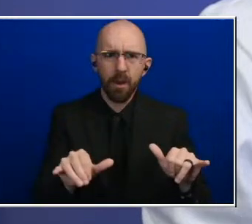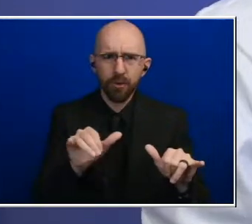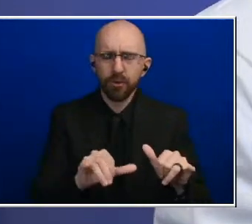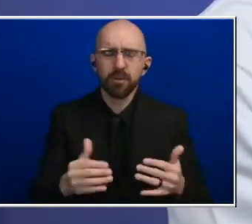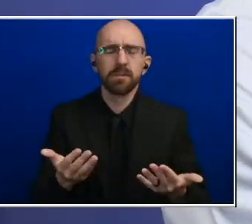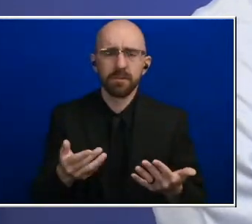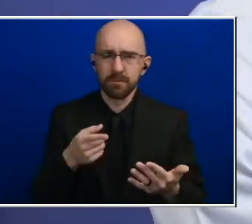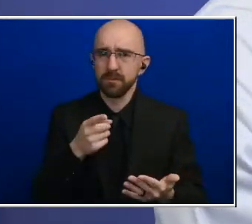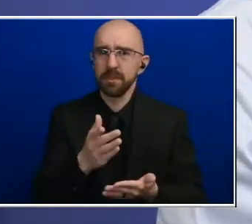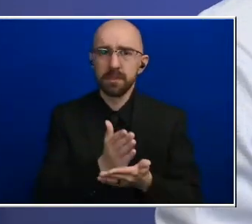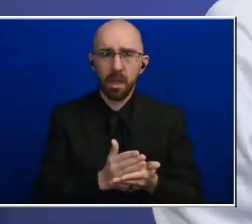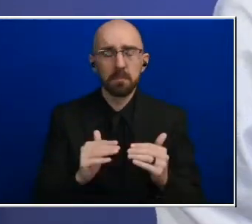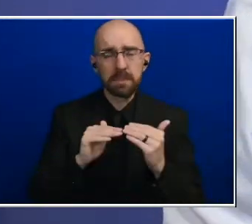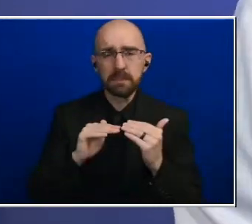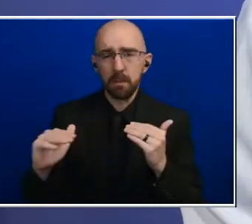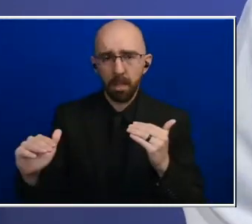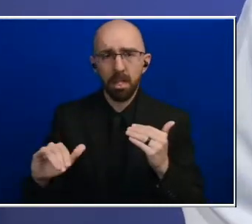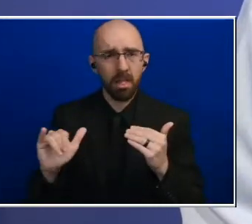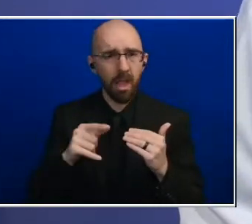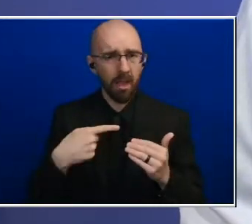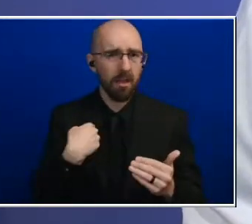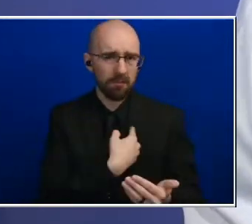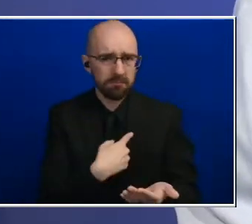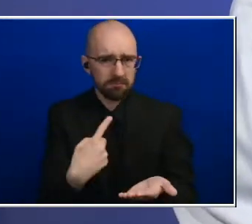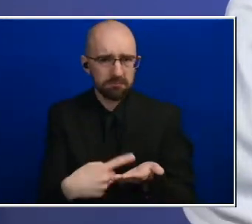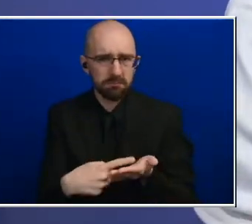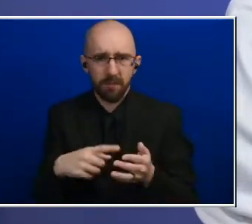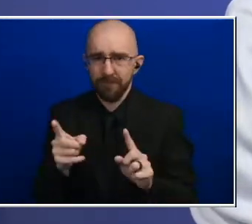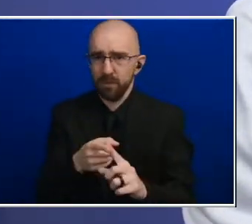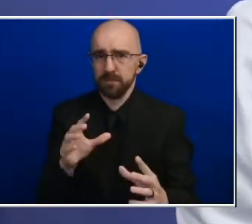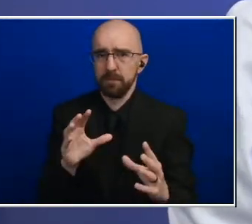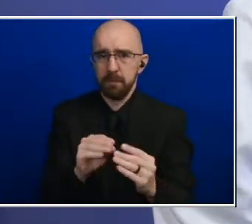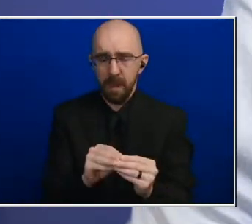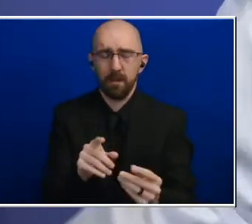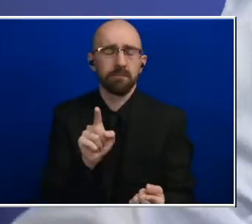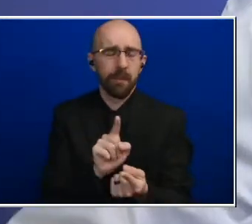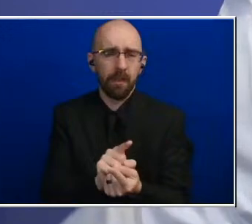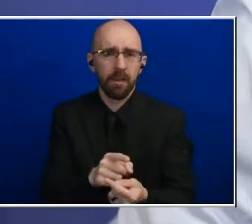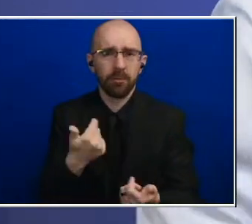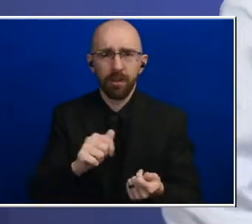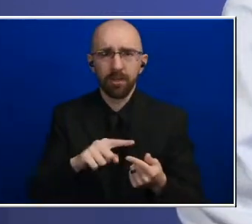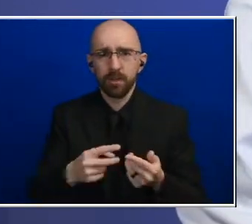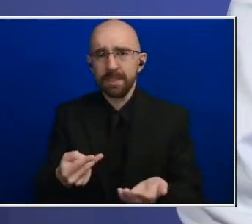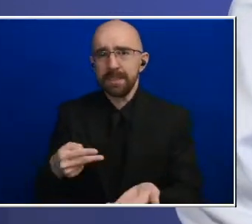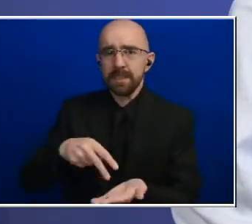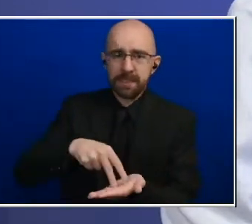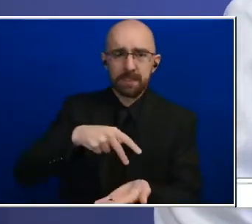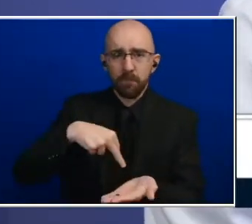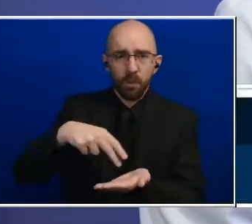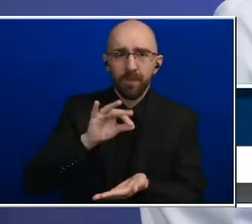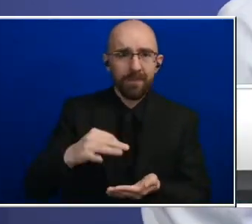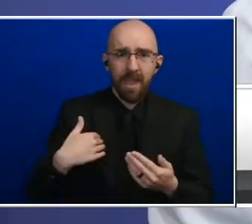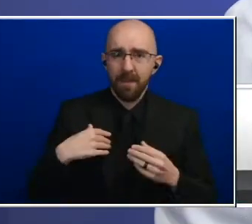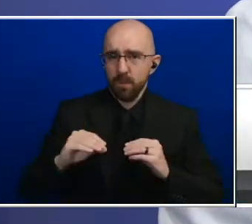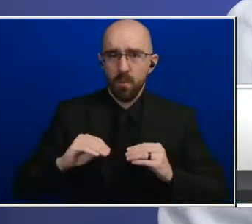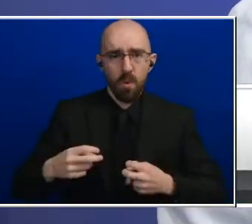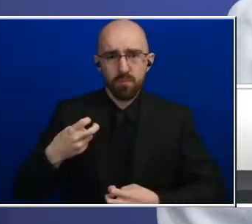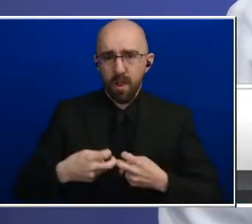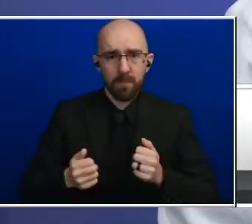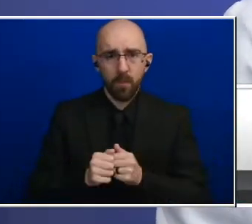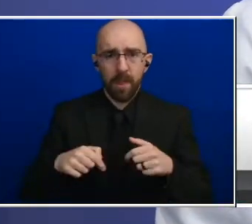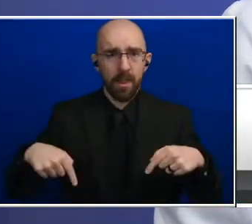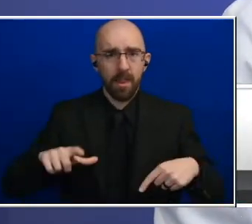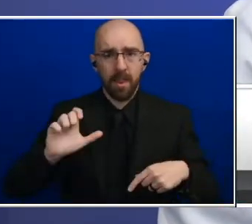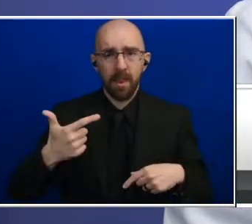stable, like we talked about when we first met. We try to get you up and move you, and if we don't have any problems in the legs or weakness or numbness